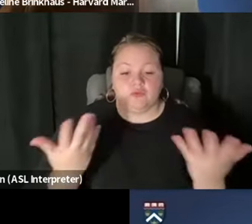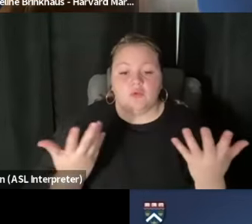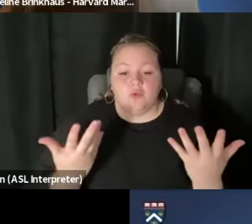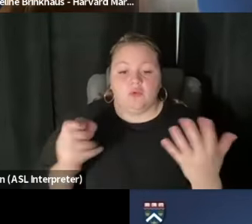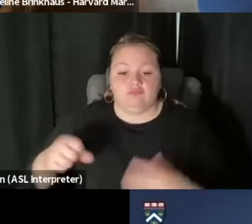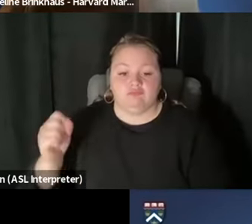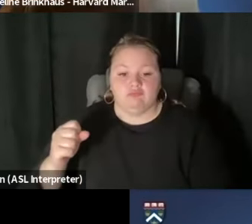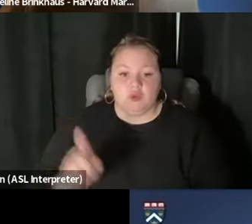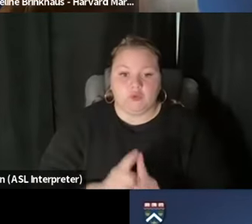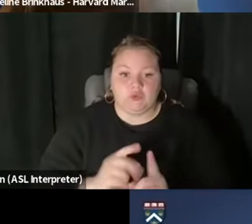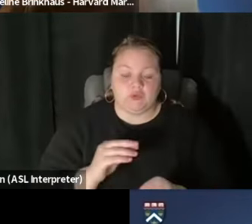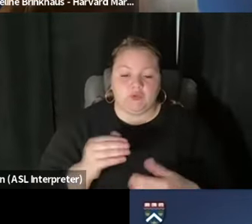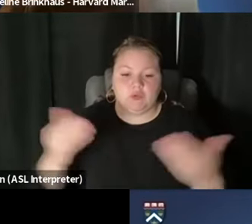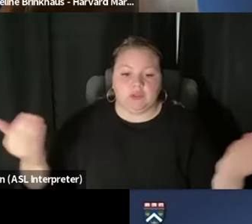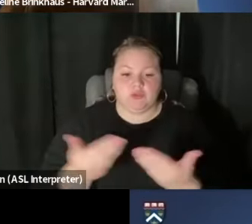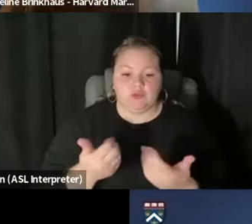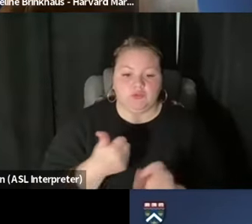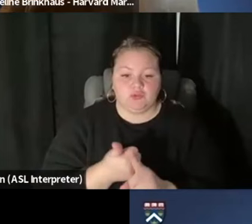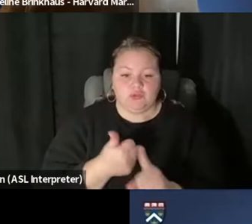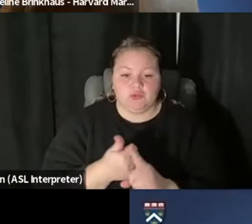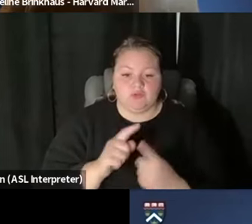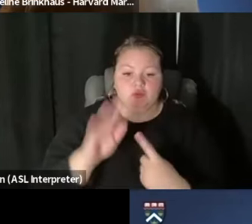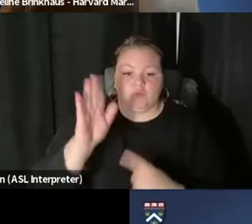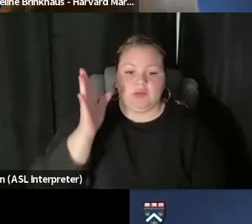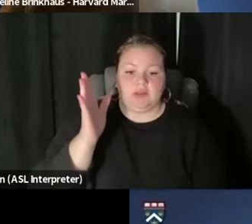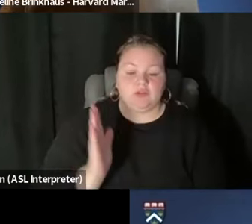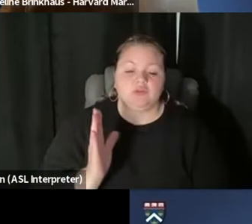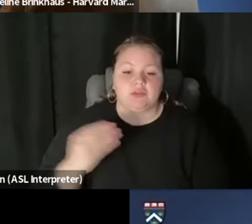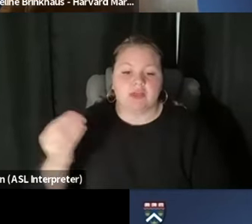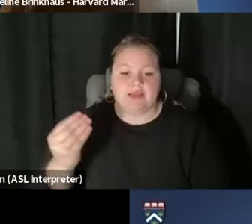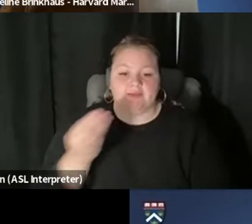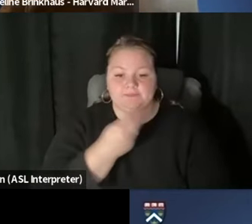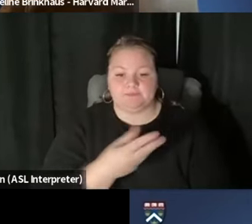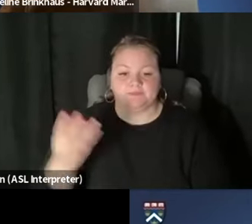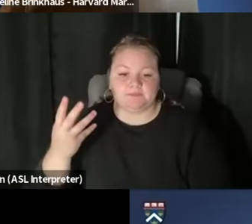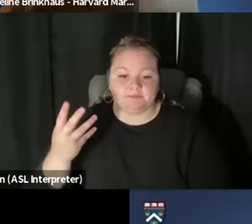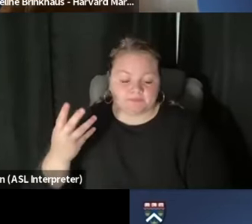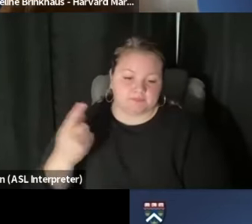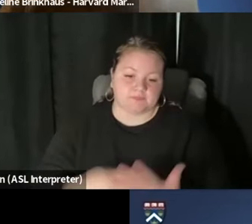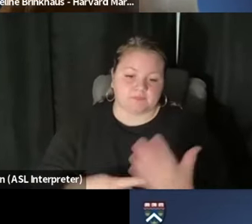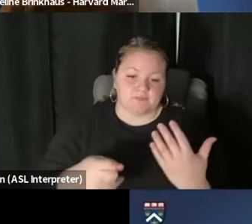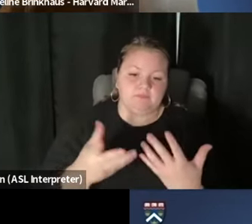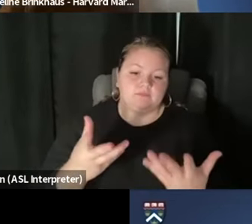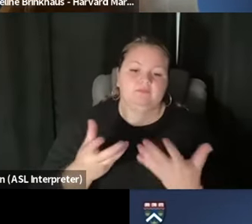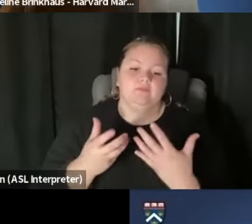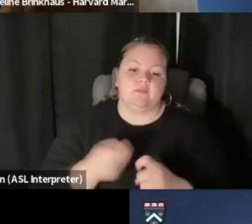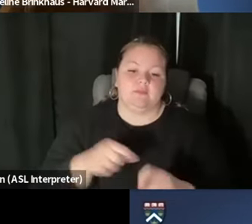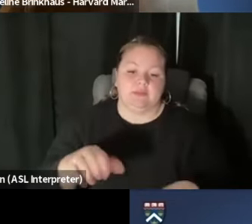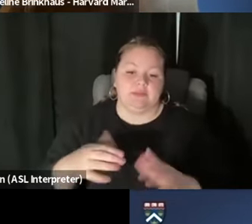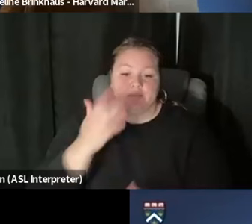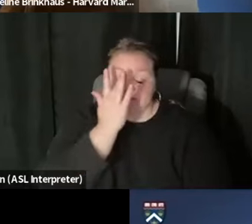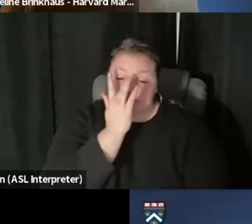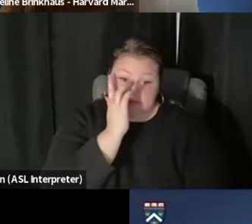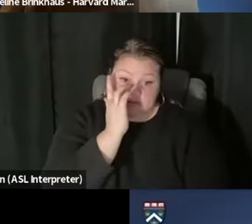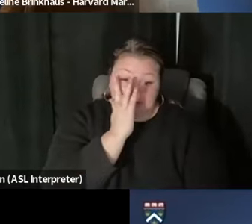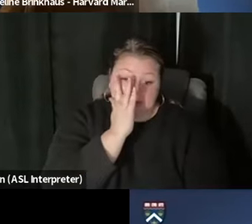introduce yourself to your lecturers, your professors, let them know, you know, what you want out of this course, why are you taking it? And that